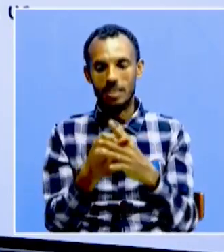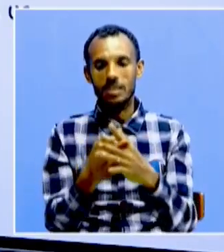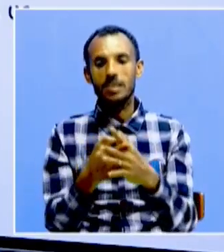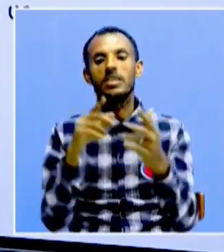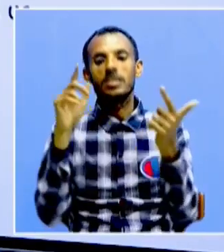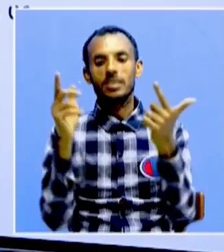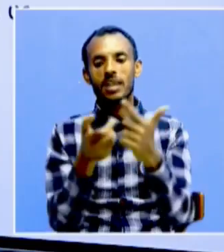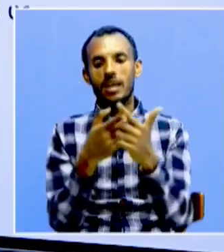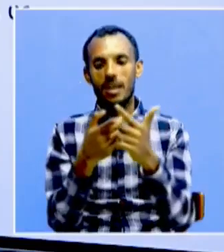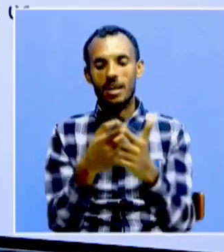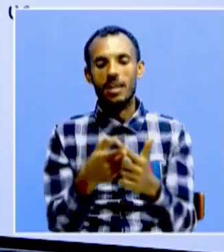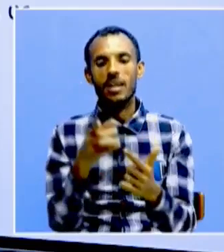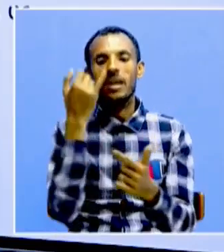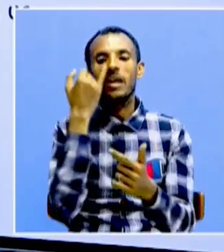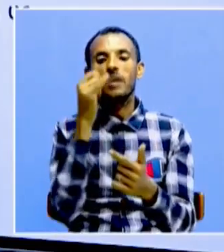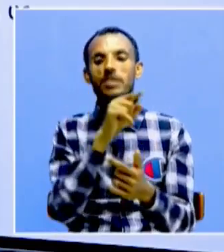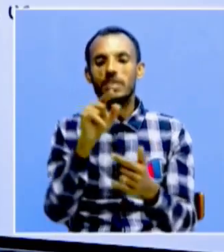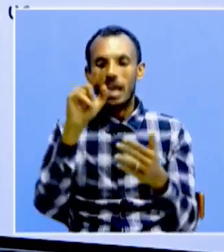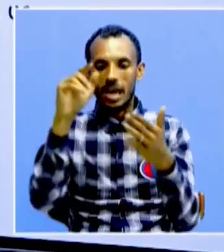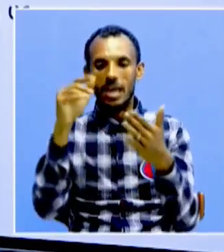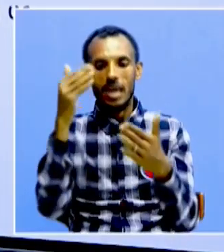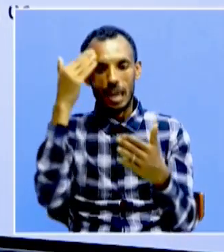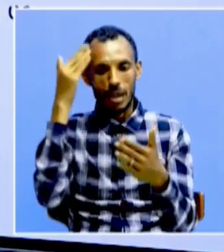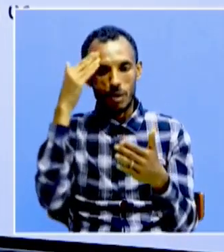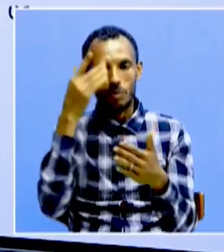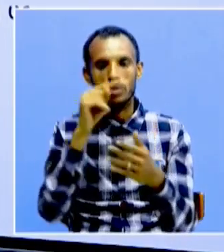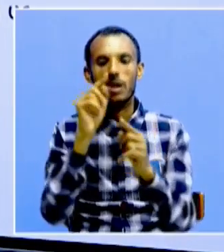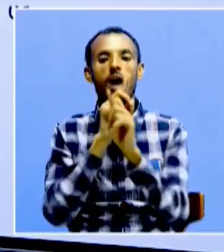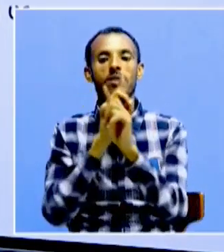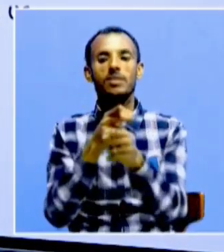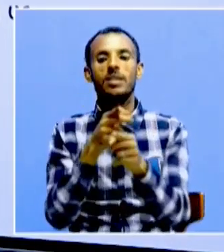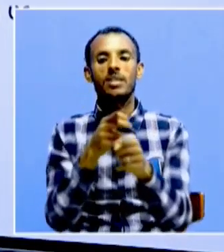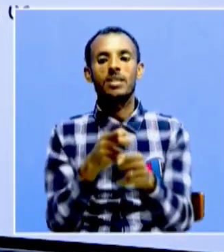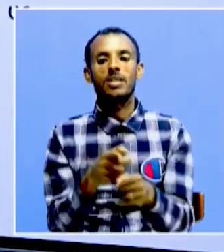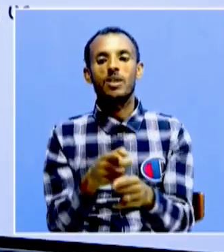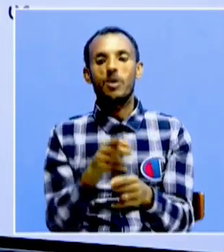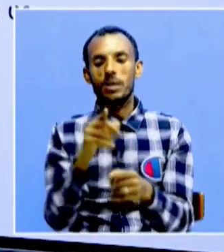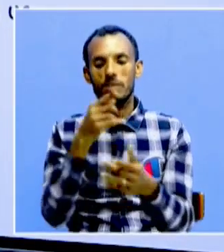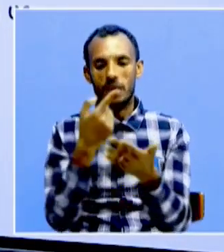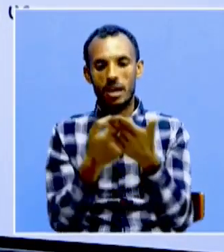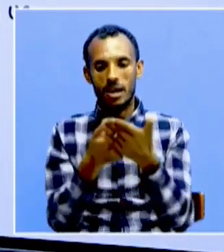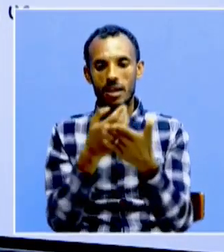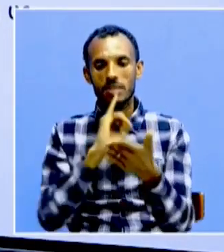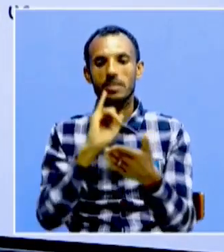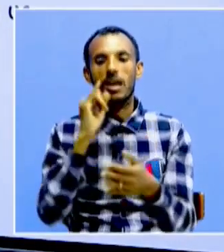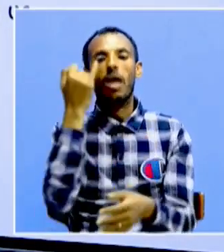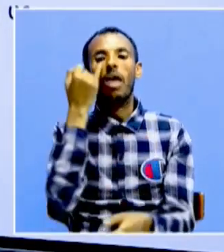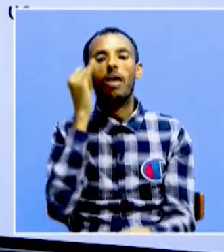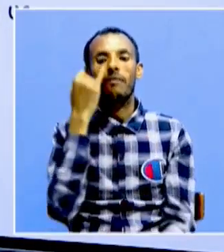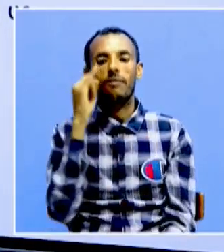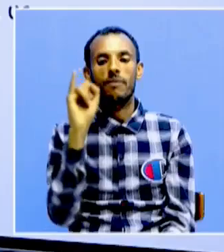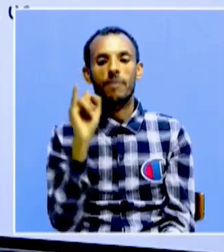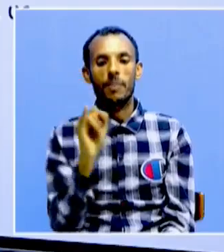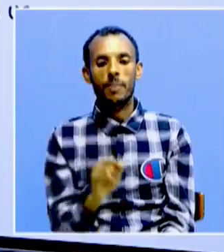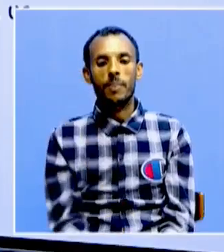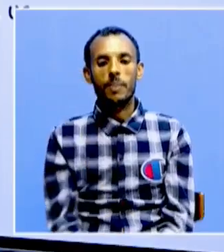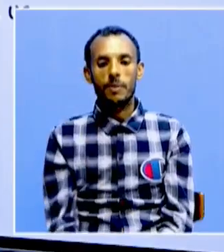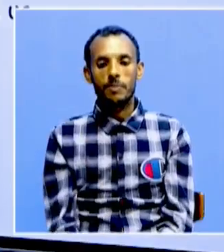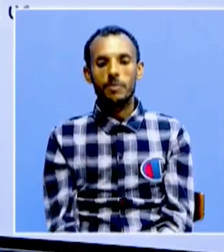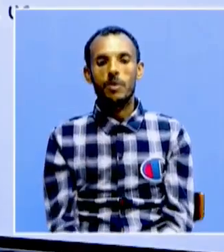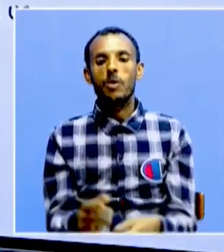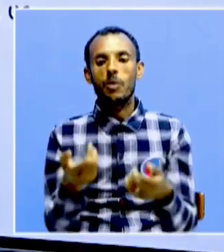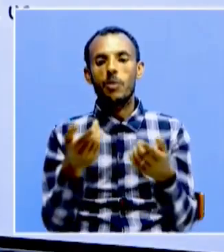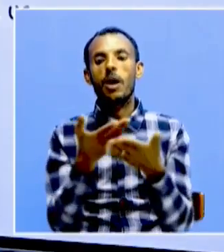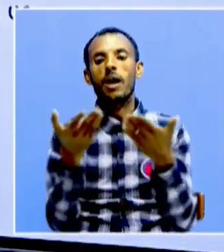one. If they knew the answer, obviously here is if, okay? Okay, now we're